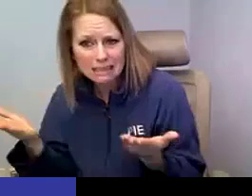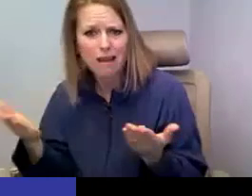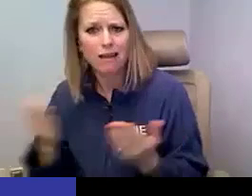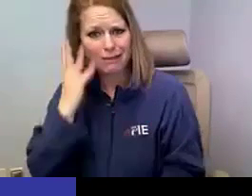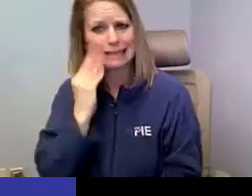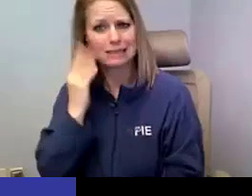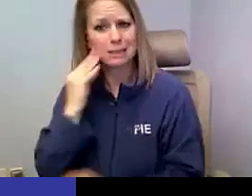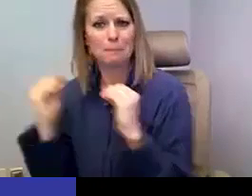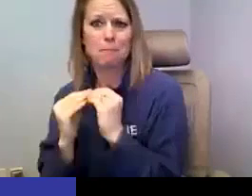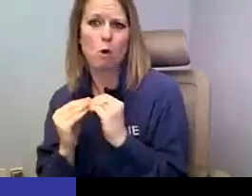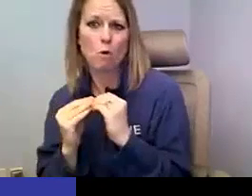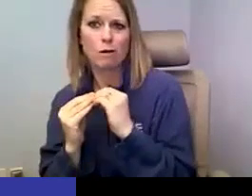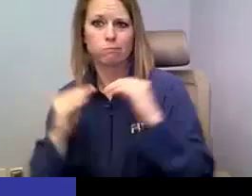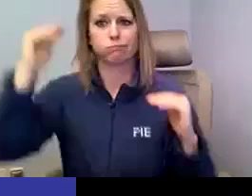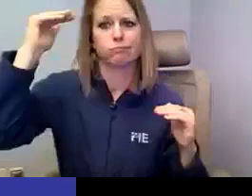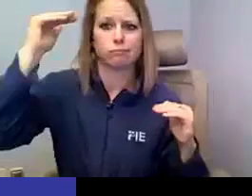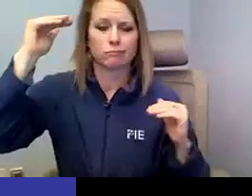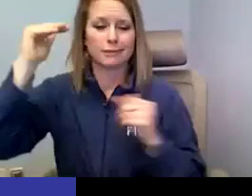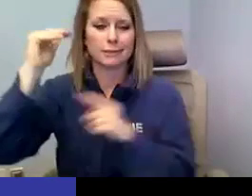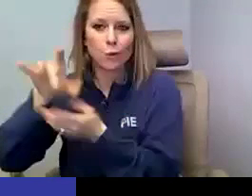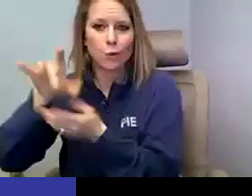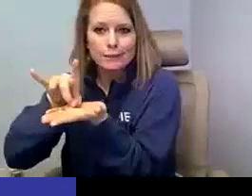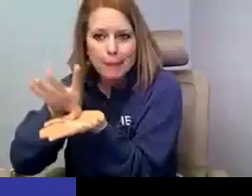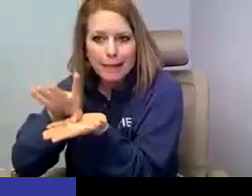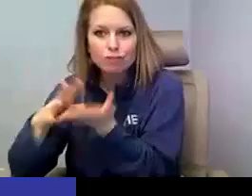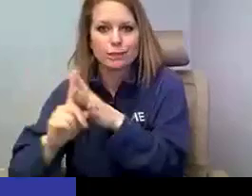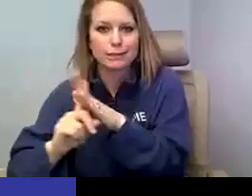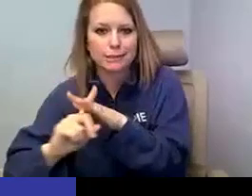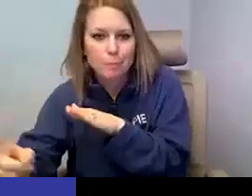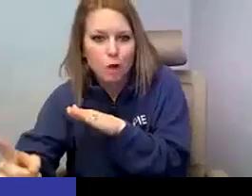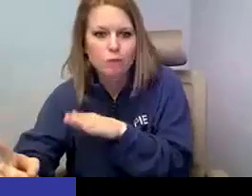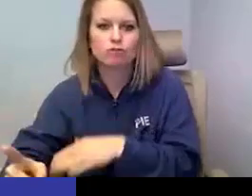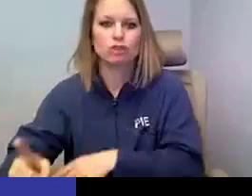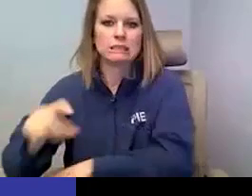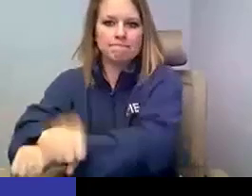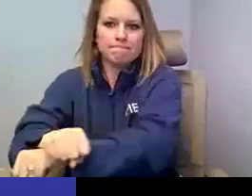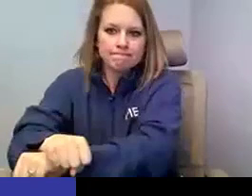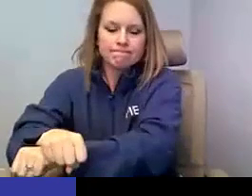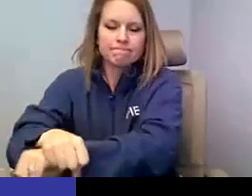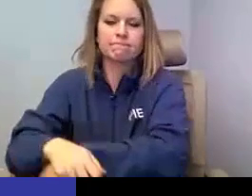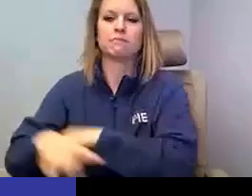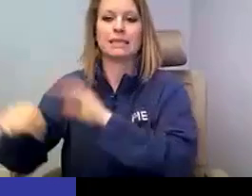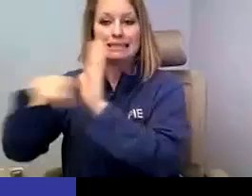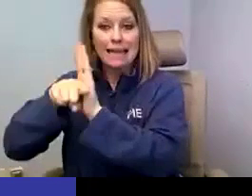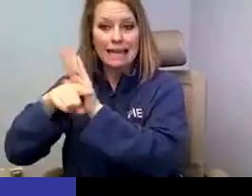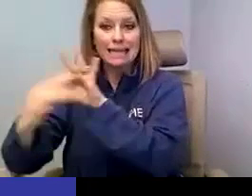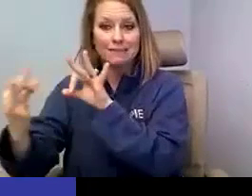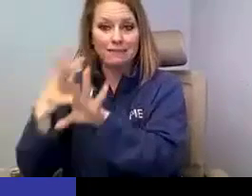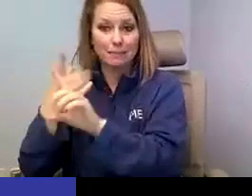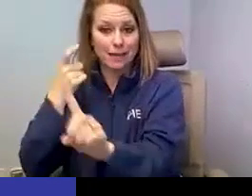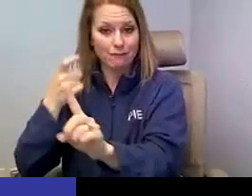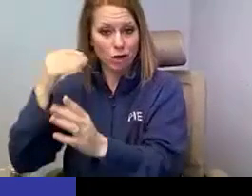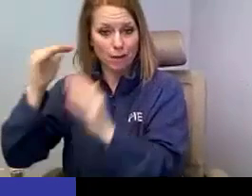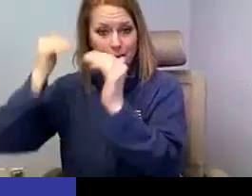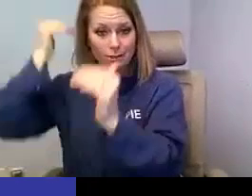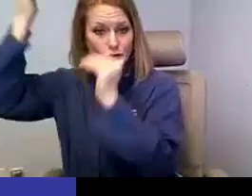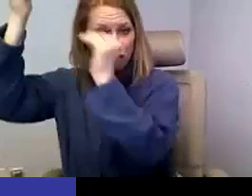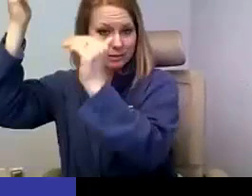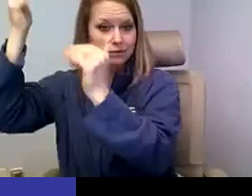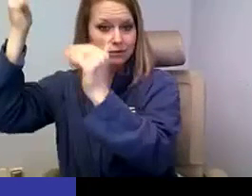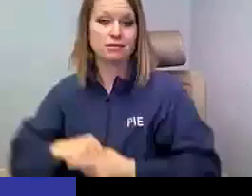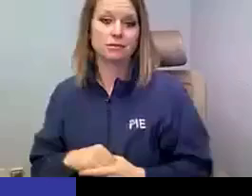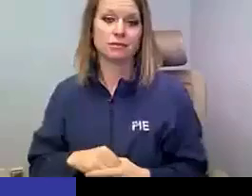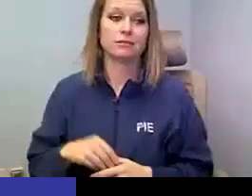such as suspensions, expulsions, seclusions and restraints, negative feedback from adults. They are more likely to